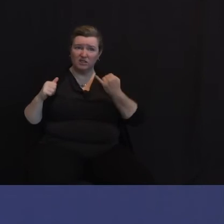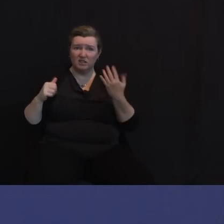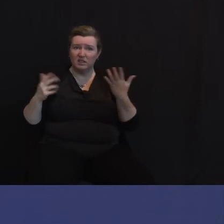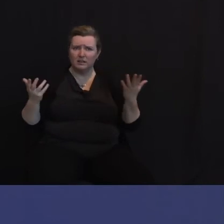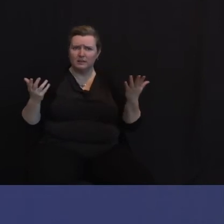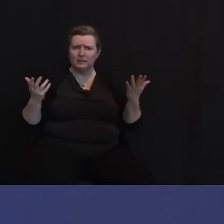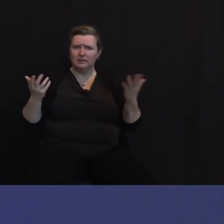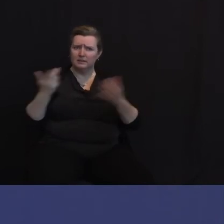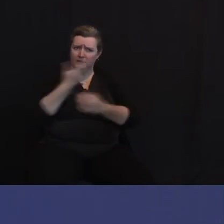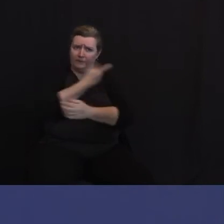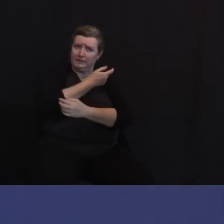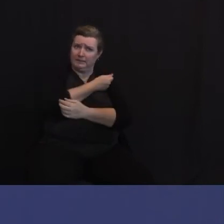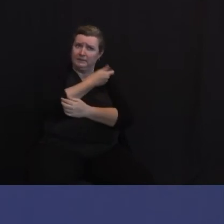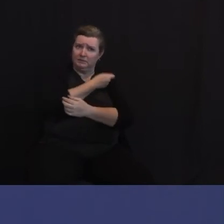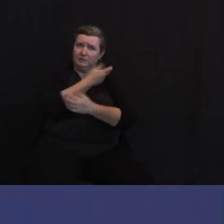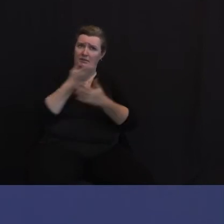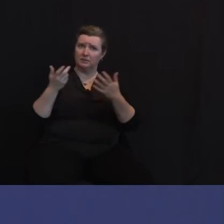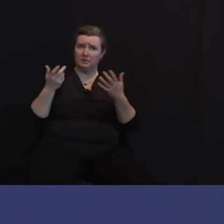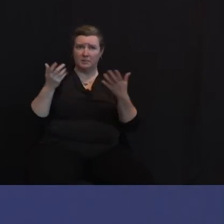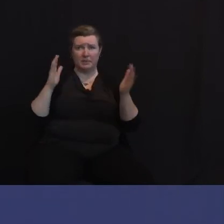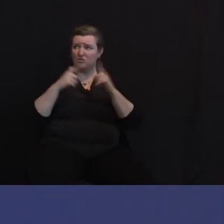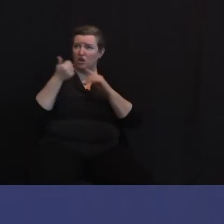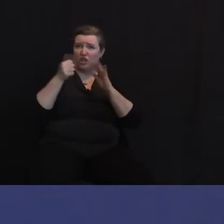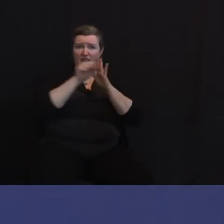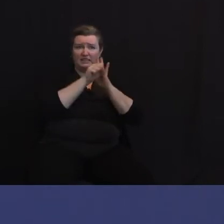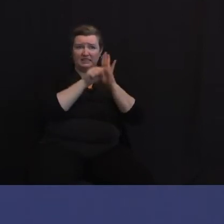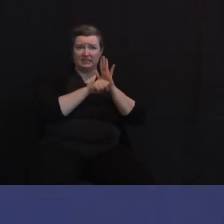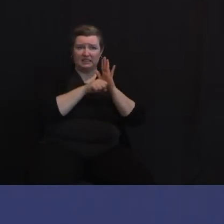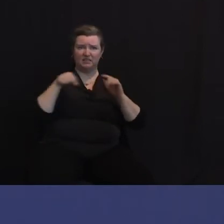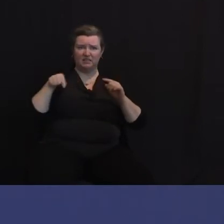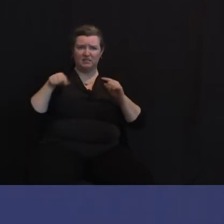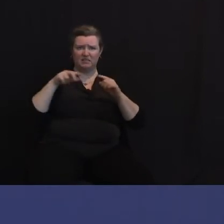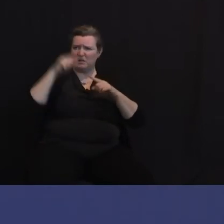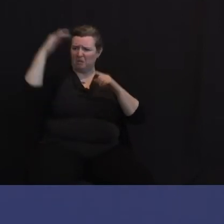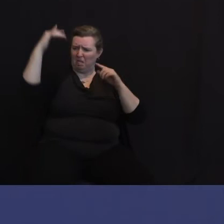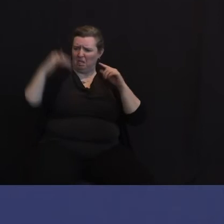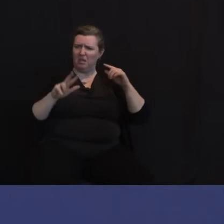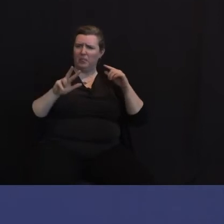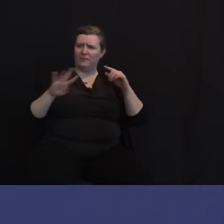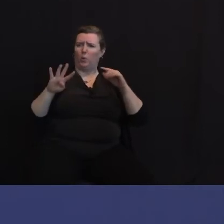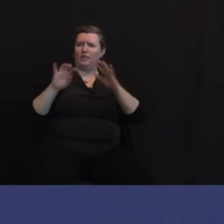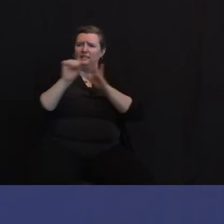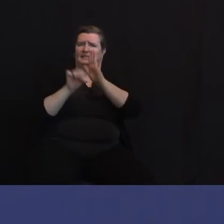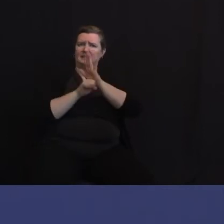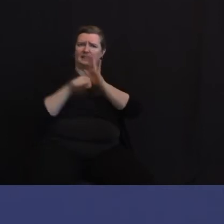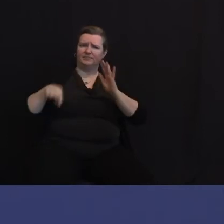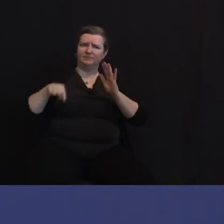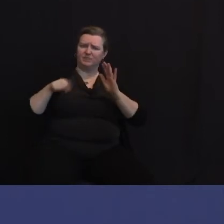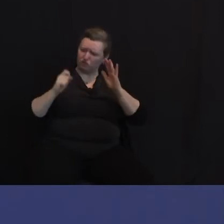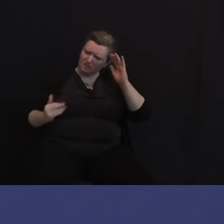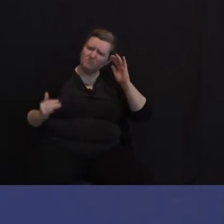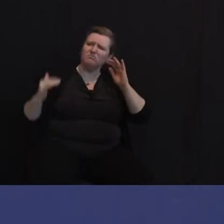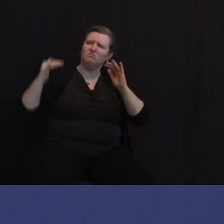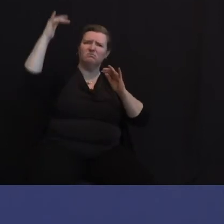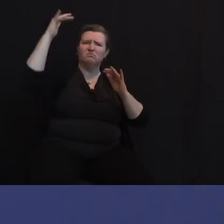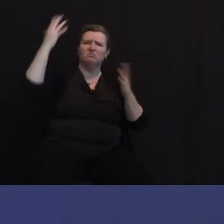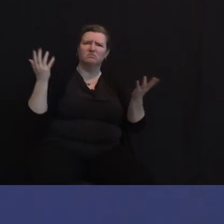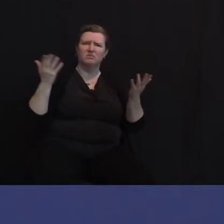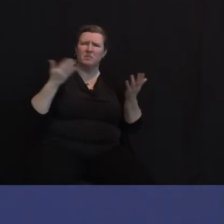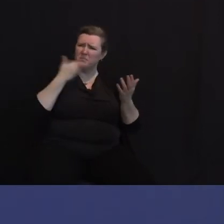CDC. What can be done to take us out of this grouping, and why are we not doing better? And